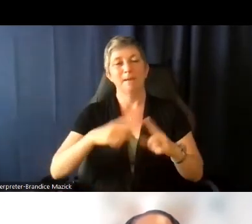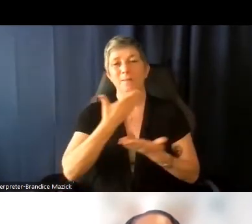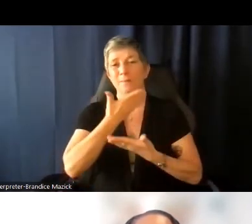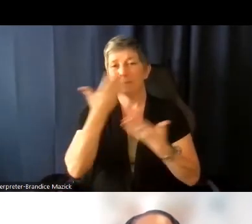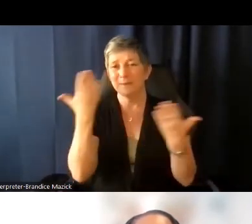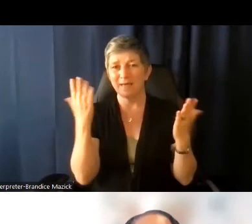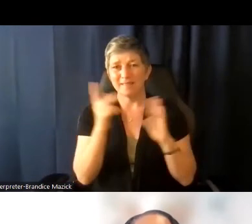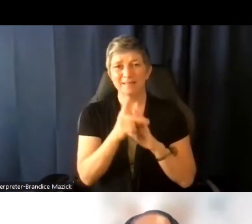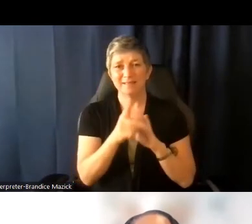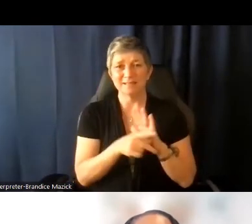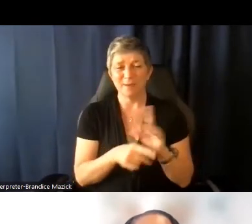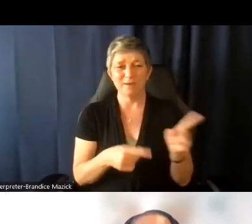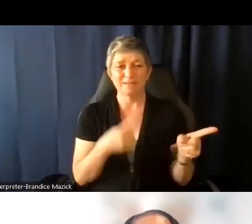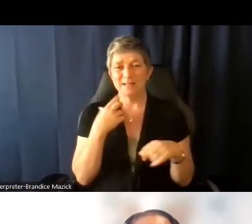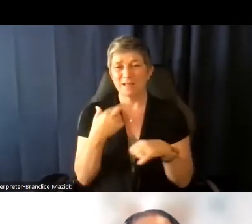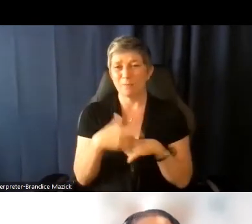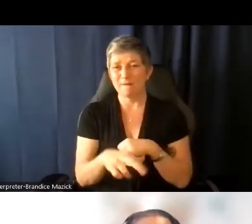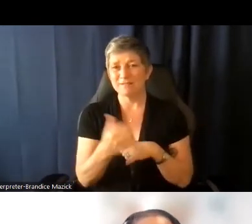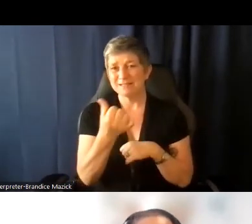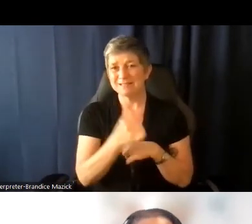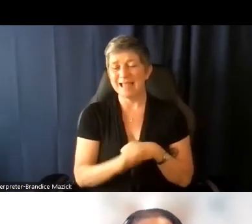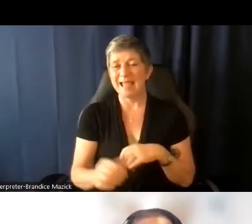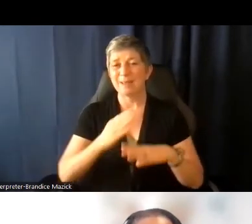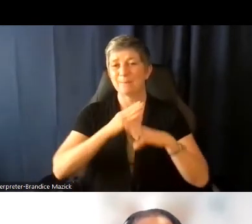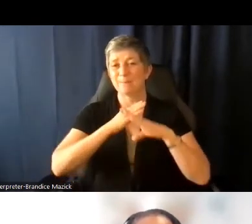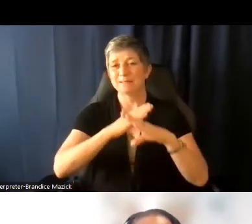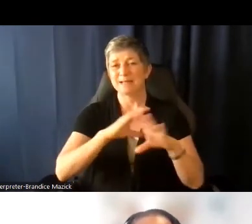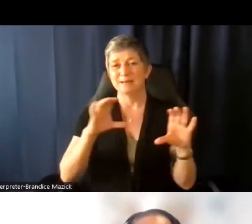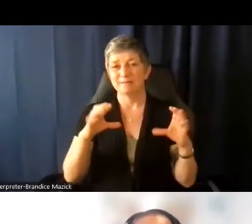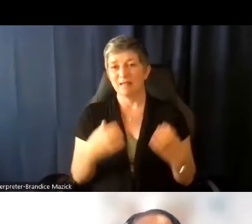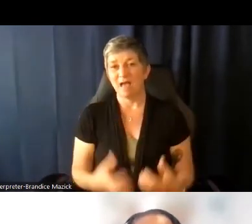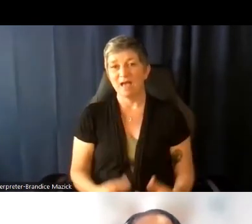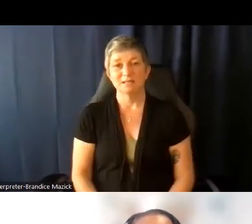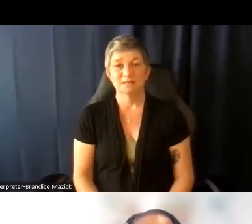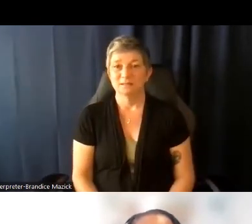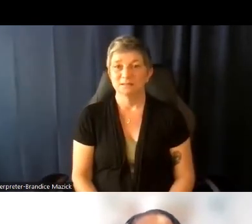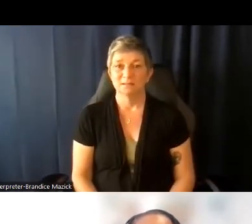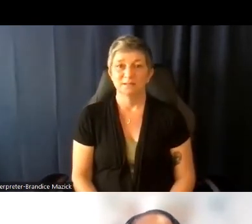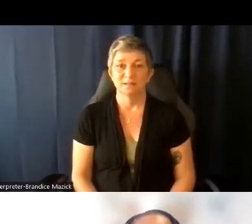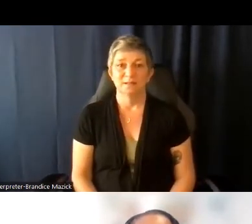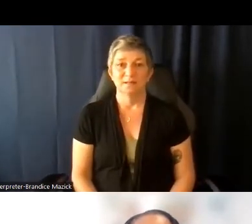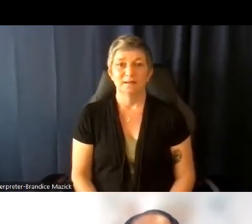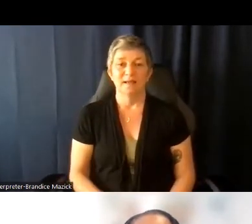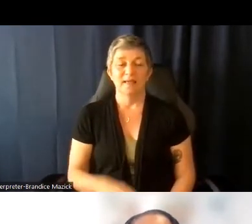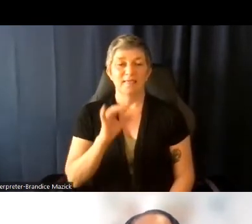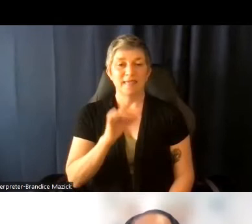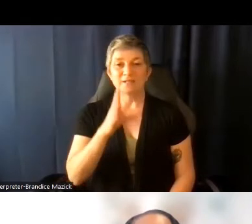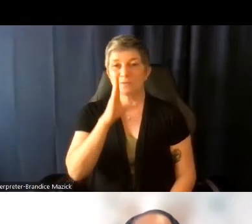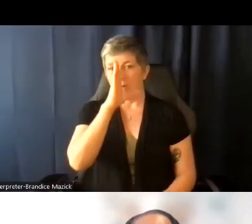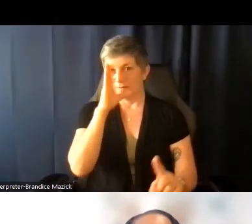policy that references any protected class. So this is where the direct